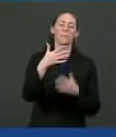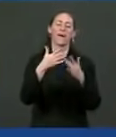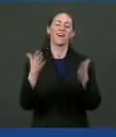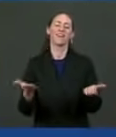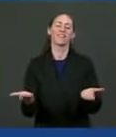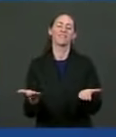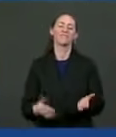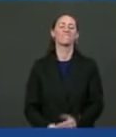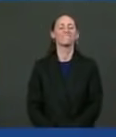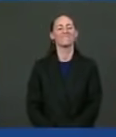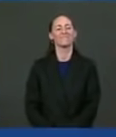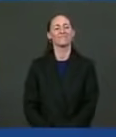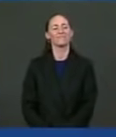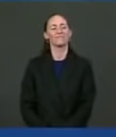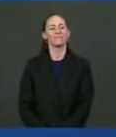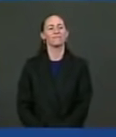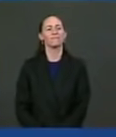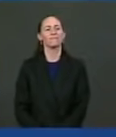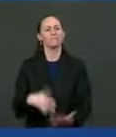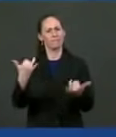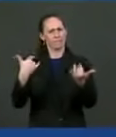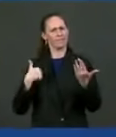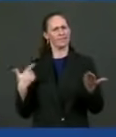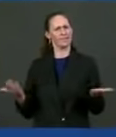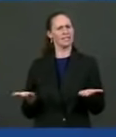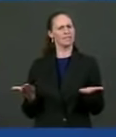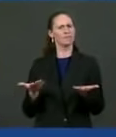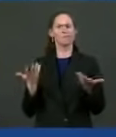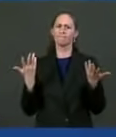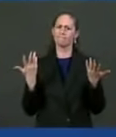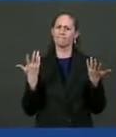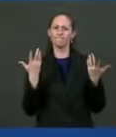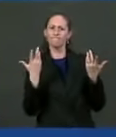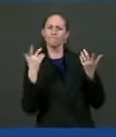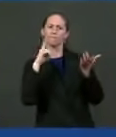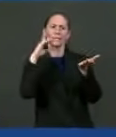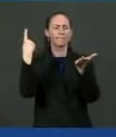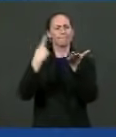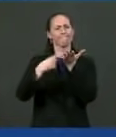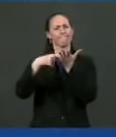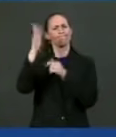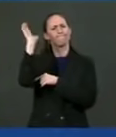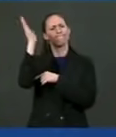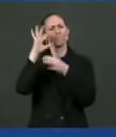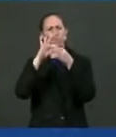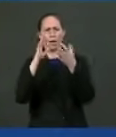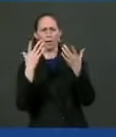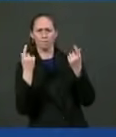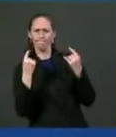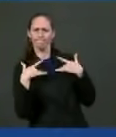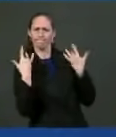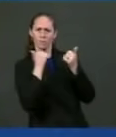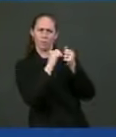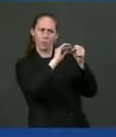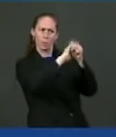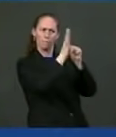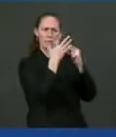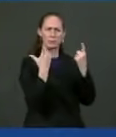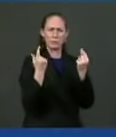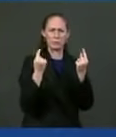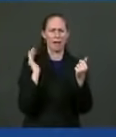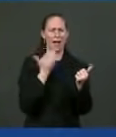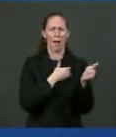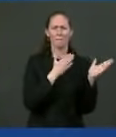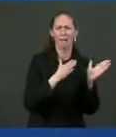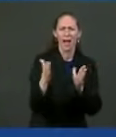About where we are in the battle against COVID-19, the progress we've made, and the work we have left to do. And